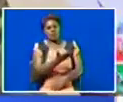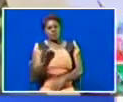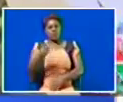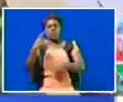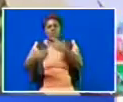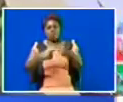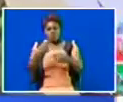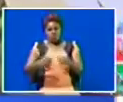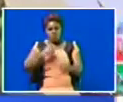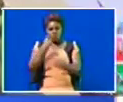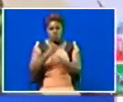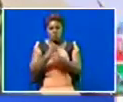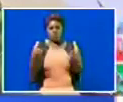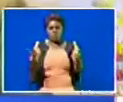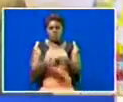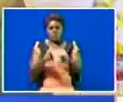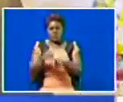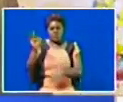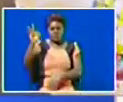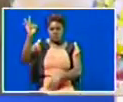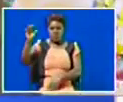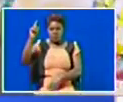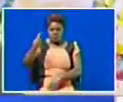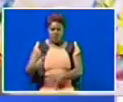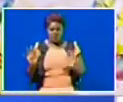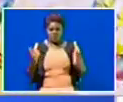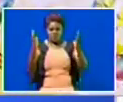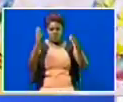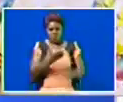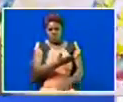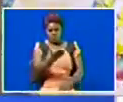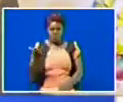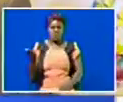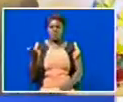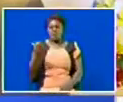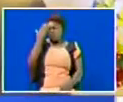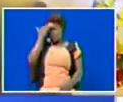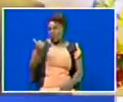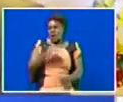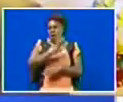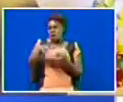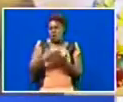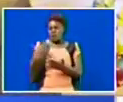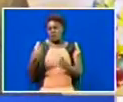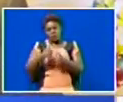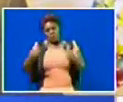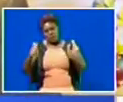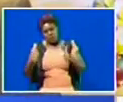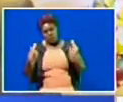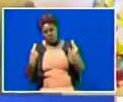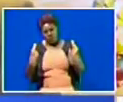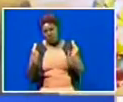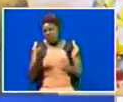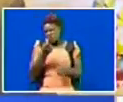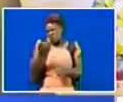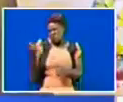to continue doing so going forward. I think we must congratulate you, because everything went smoothly, apart